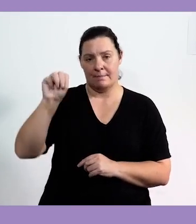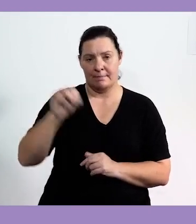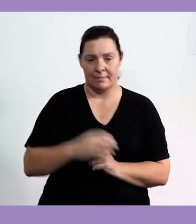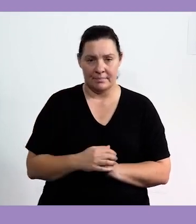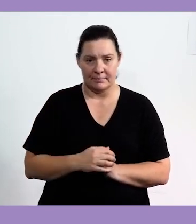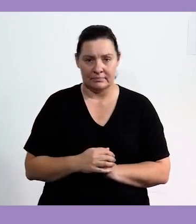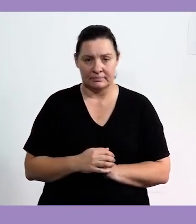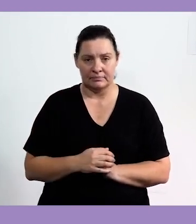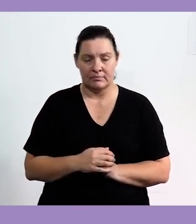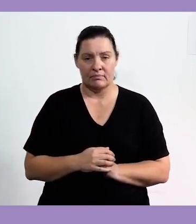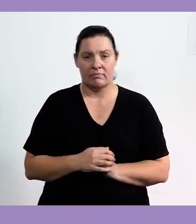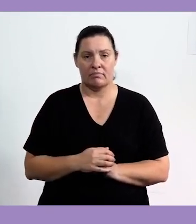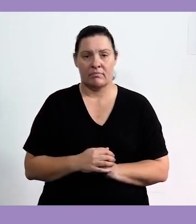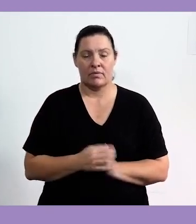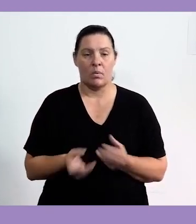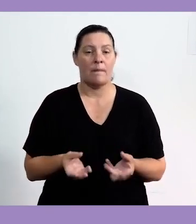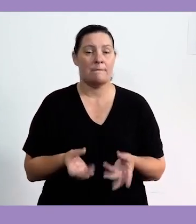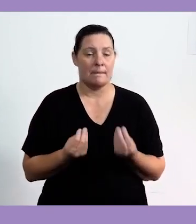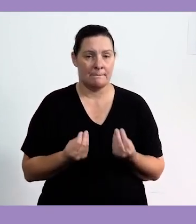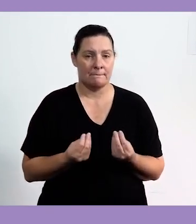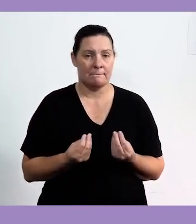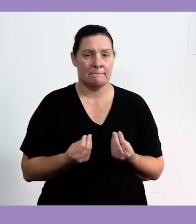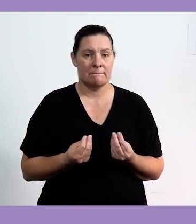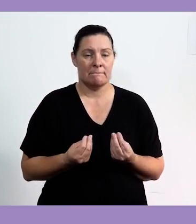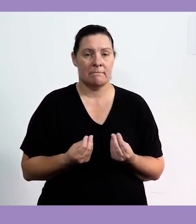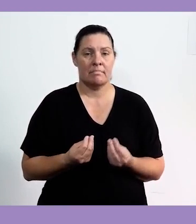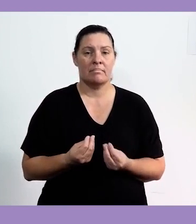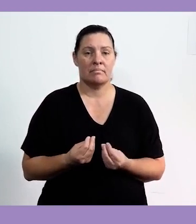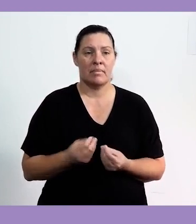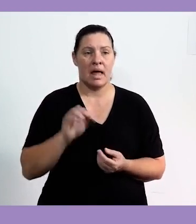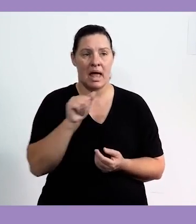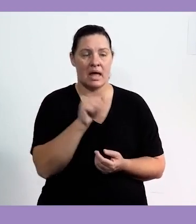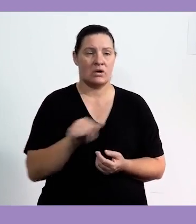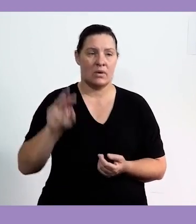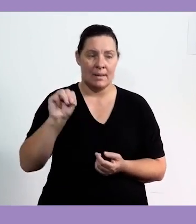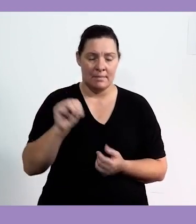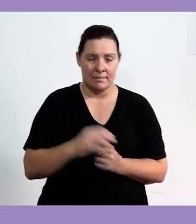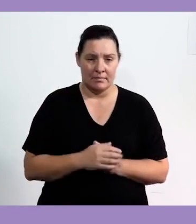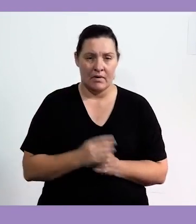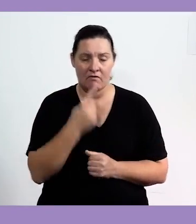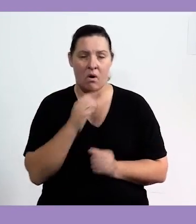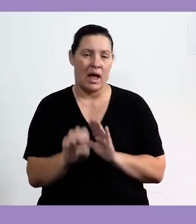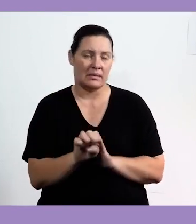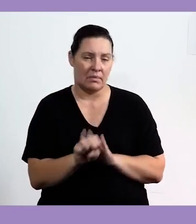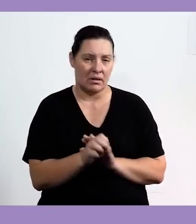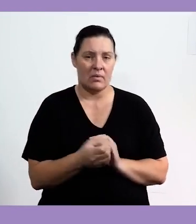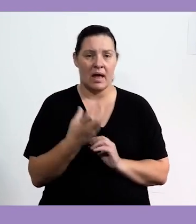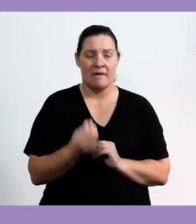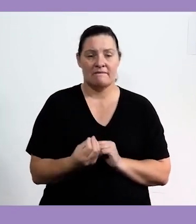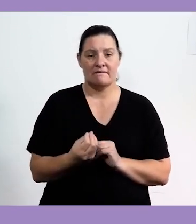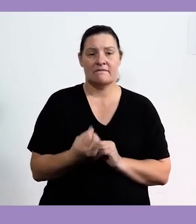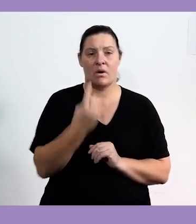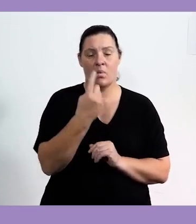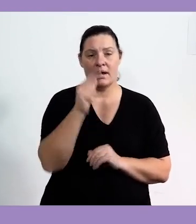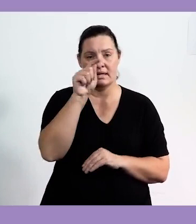the exponent m, which will give us a to the exponent m. An example of this,